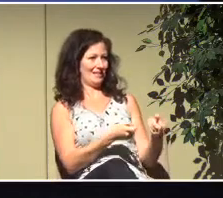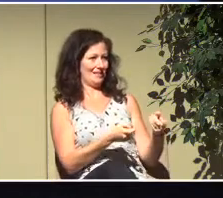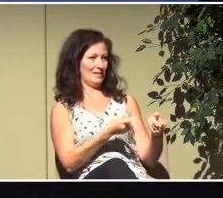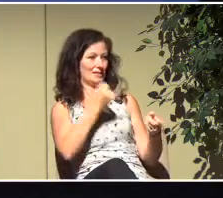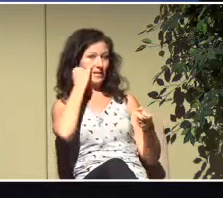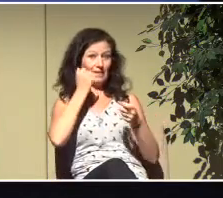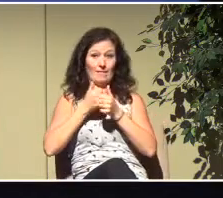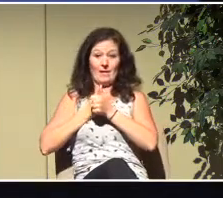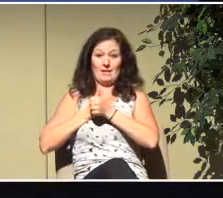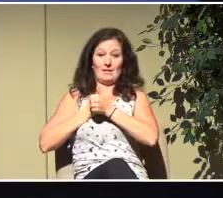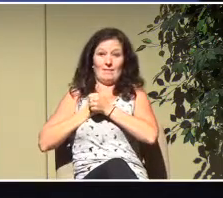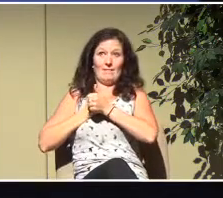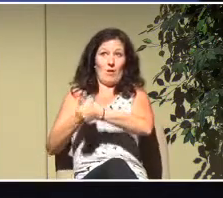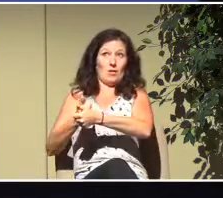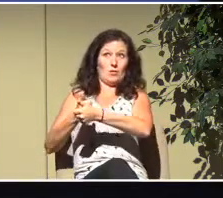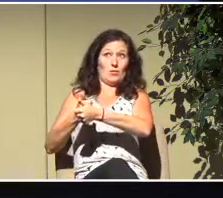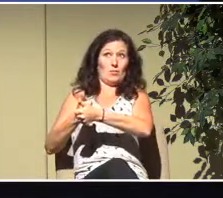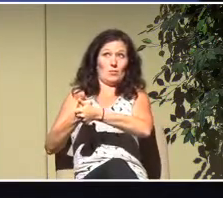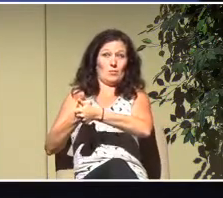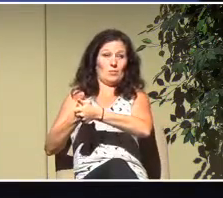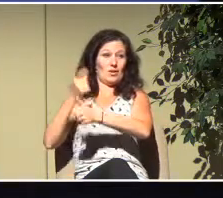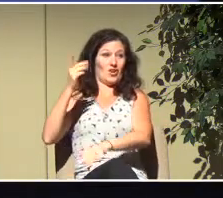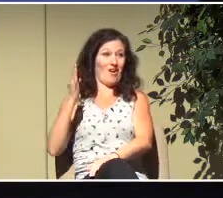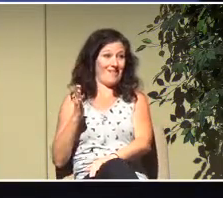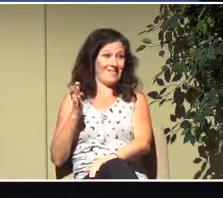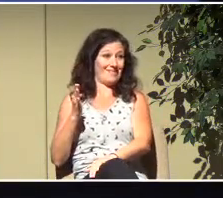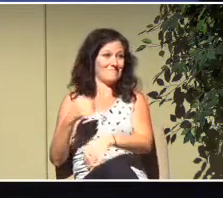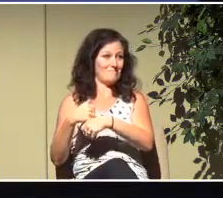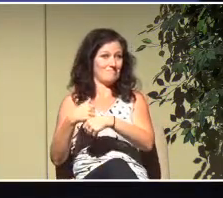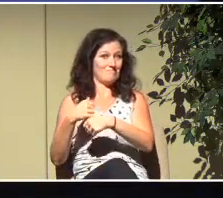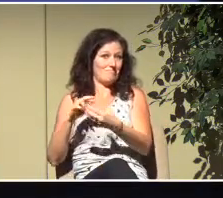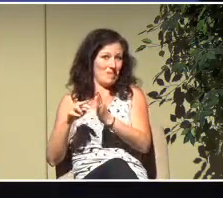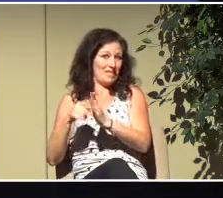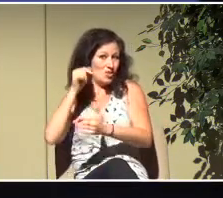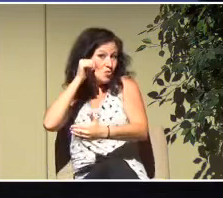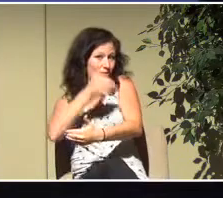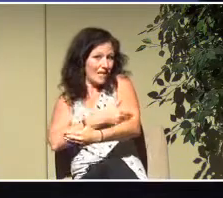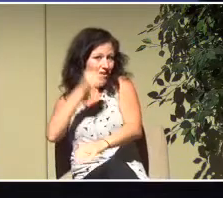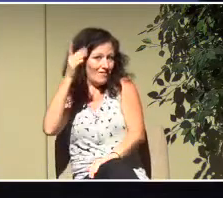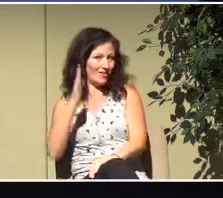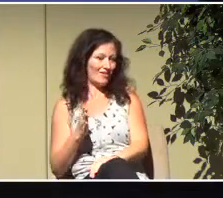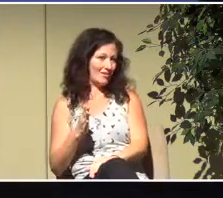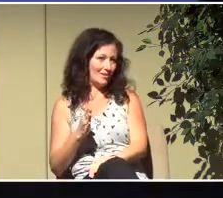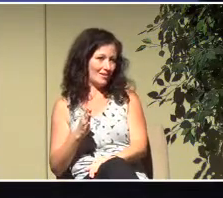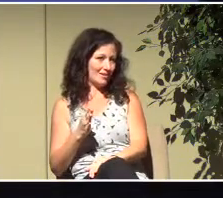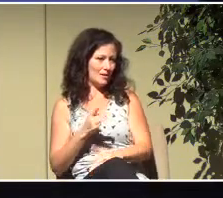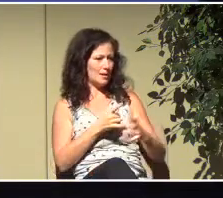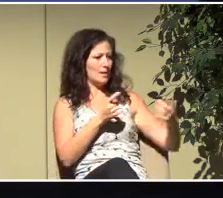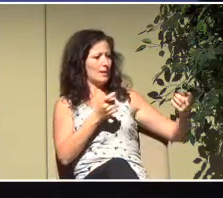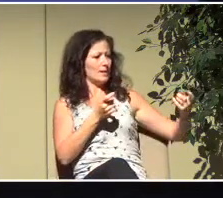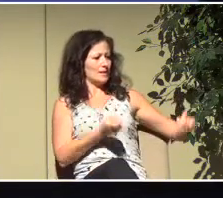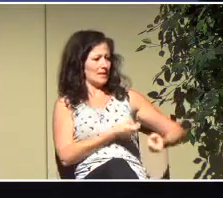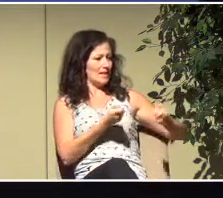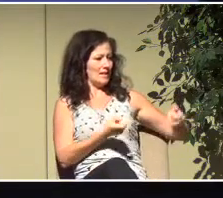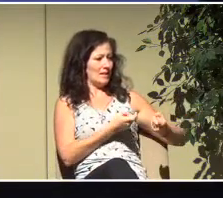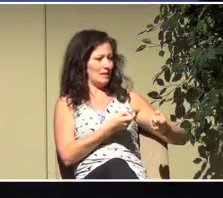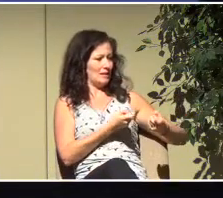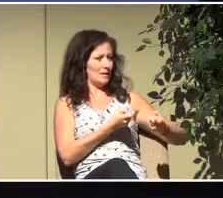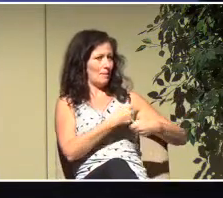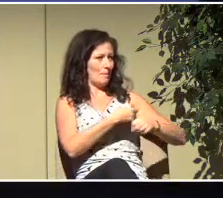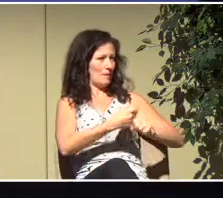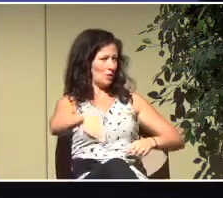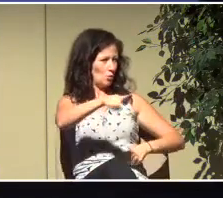are sons of God. For you did not receive a spirit that makes you a slave again to fear, but you received the Spirit of